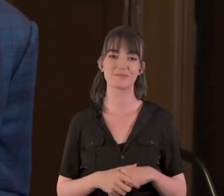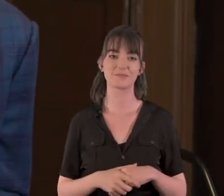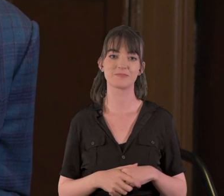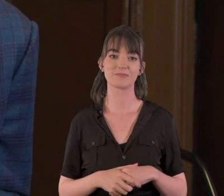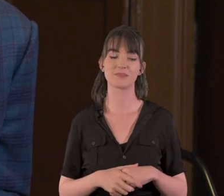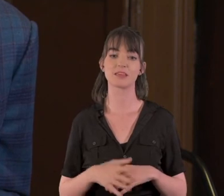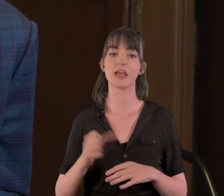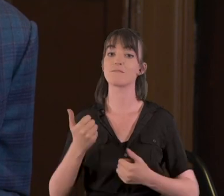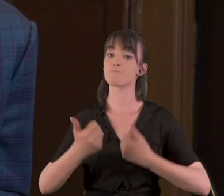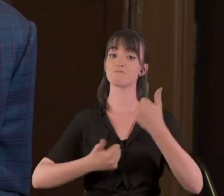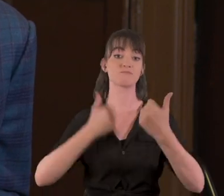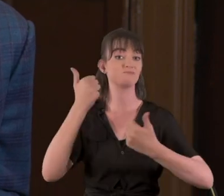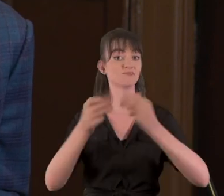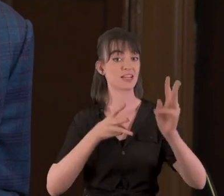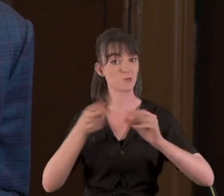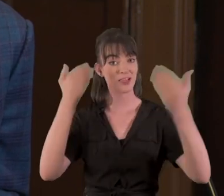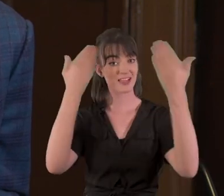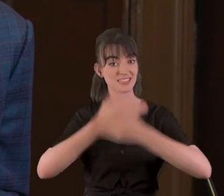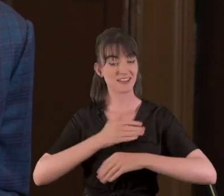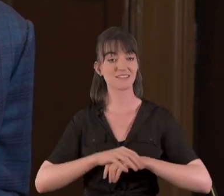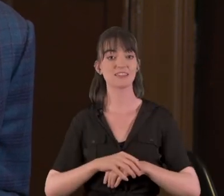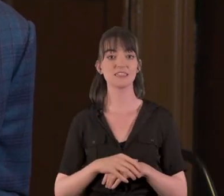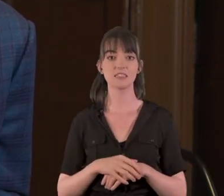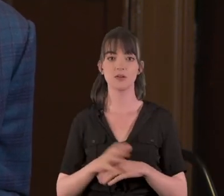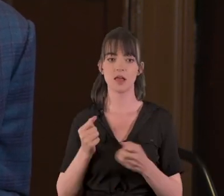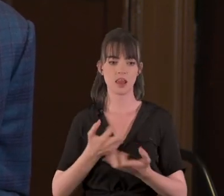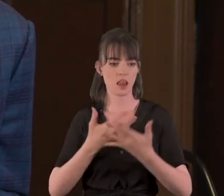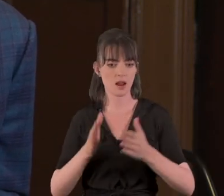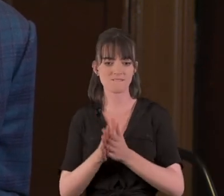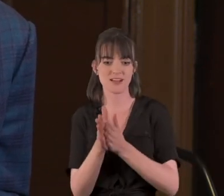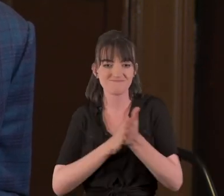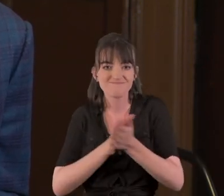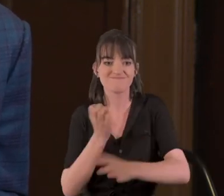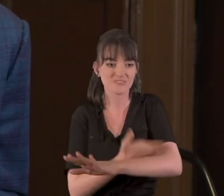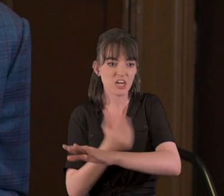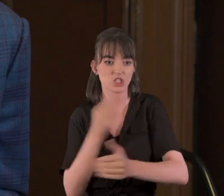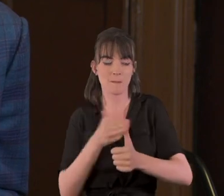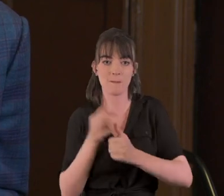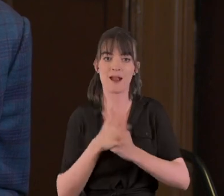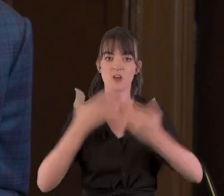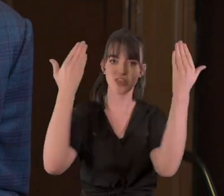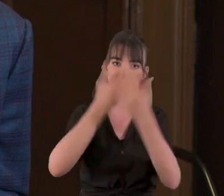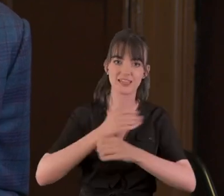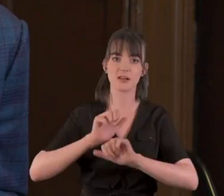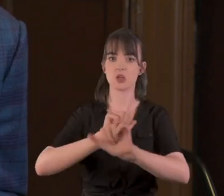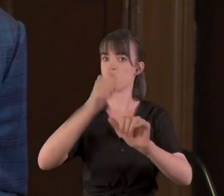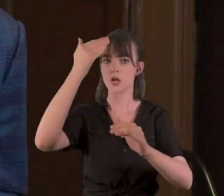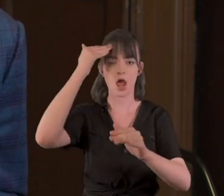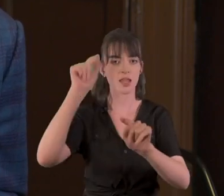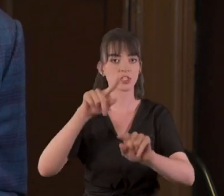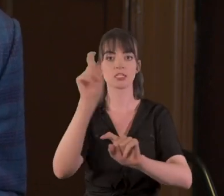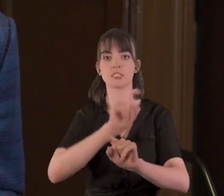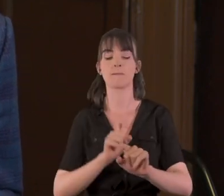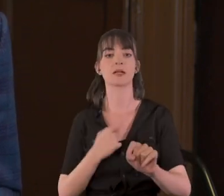You've done spectacular work this evening. You've put so much effort into preparing this evening. Your knowledge on these subjects